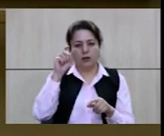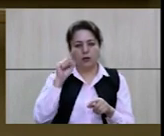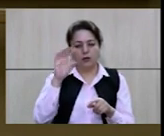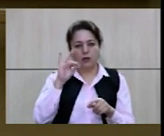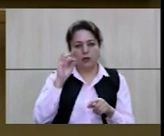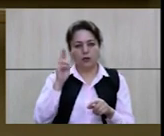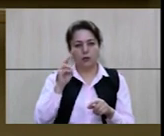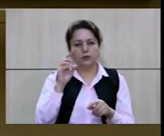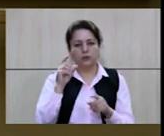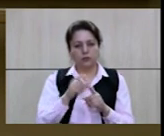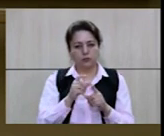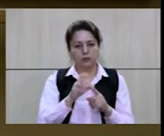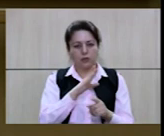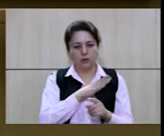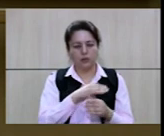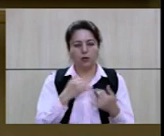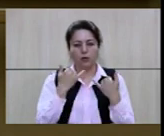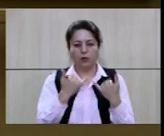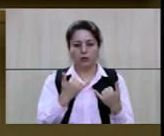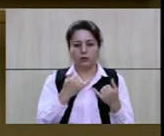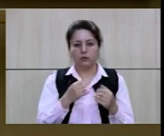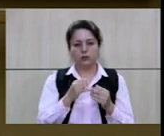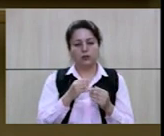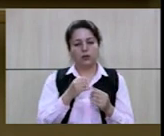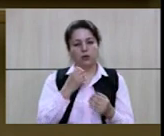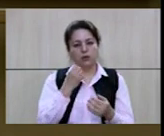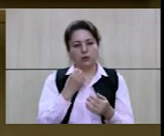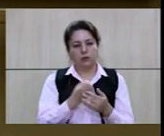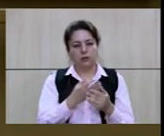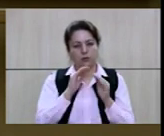Qadrli o'quvchilar, endi darsligingizdagi